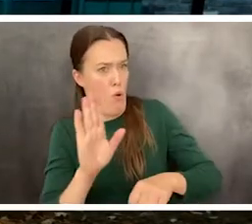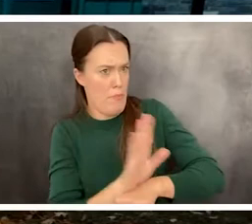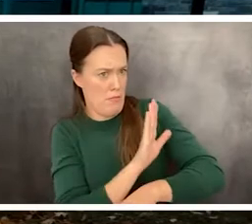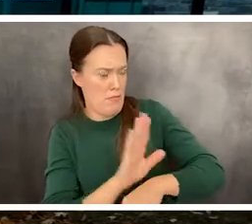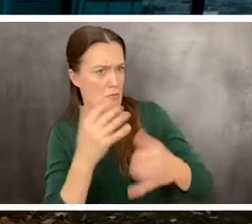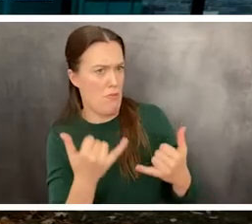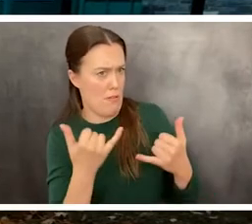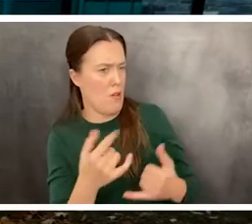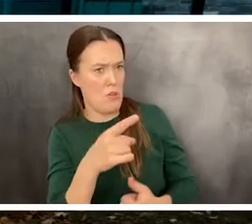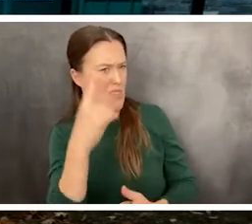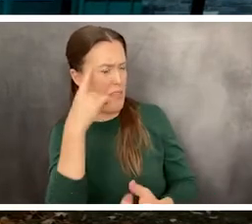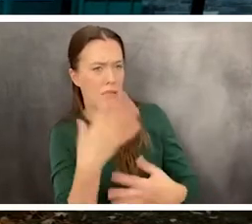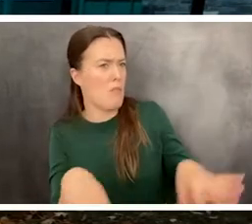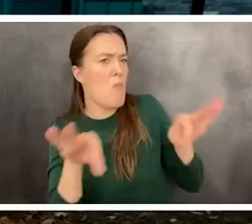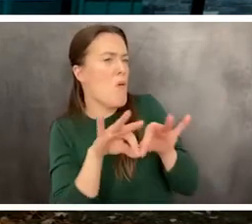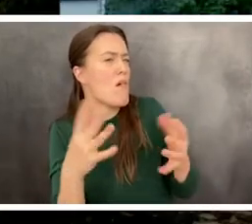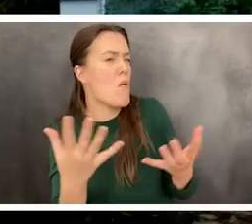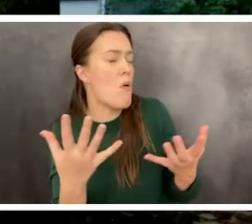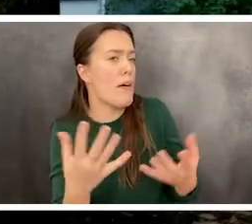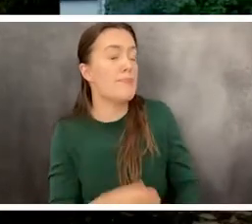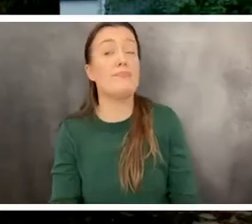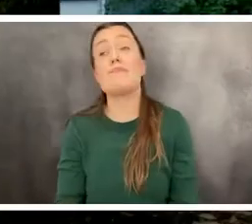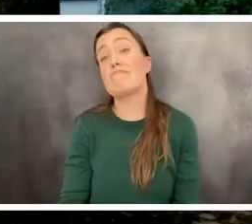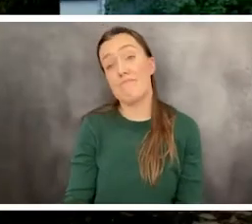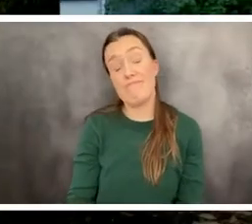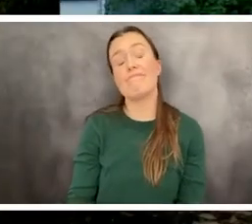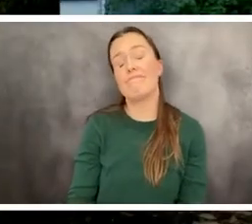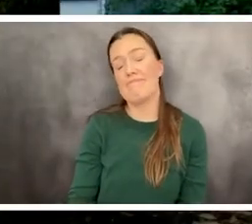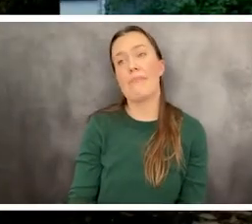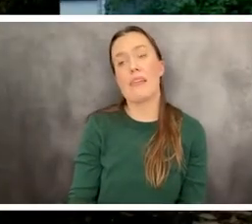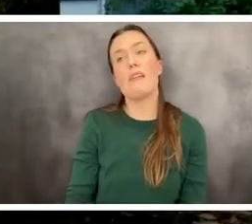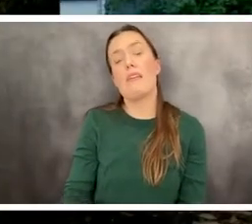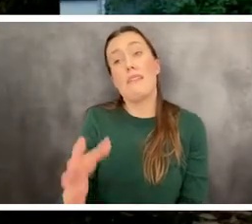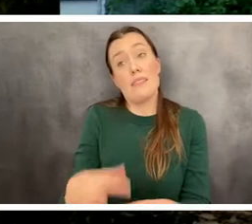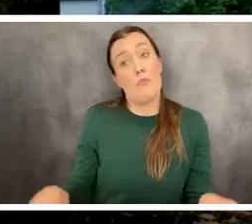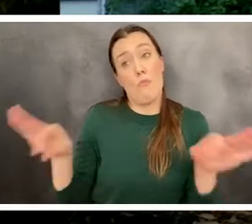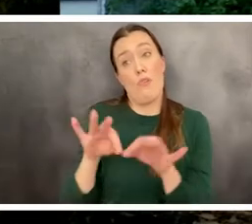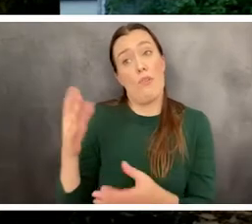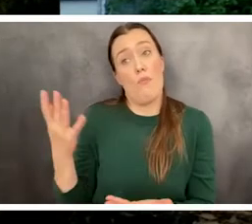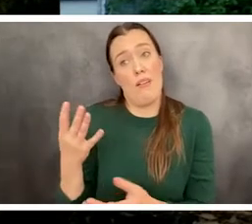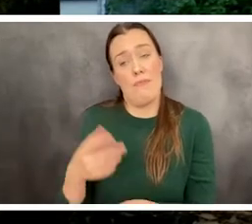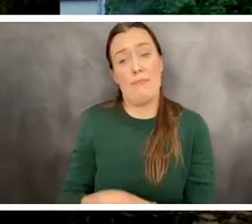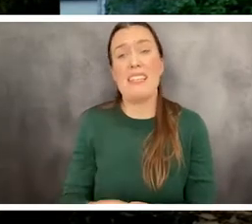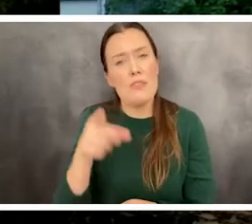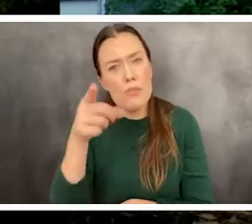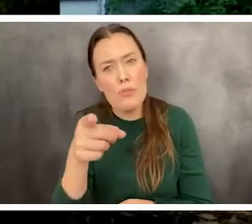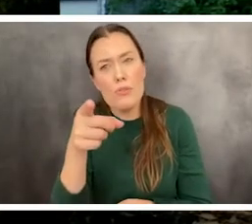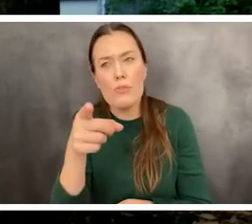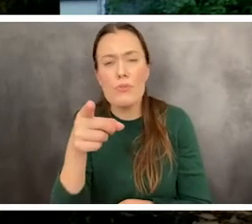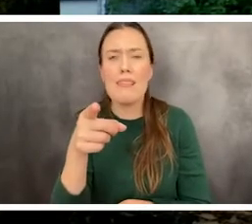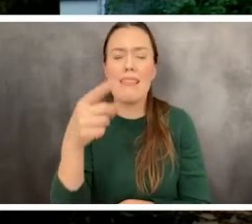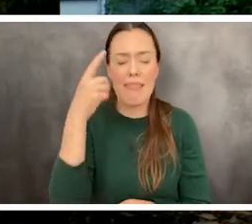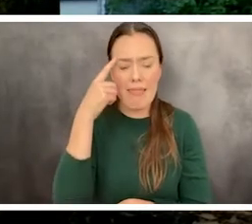most important advocacy right now? Yeah, I think, you know, the most important thing is to, if you think of something